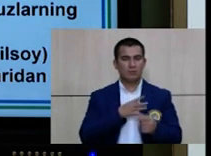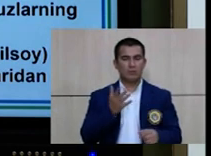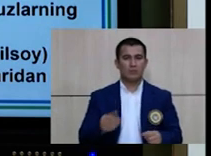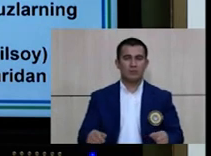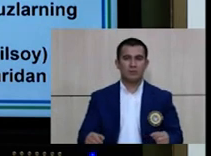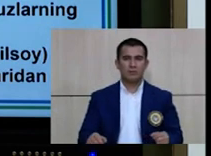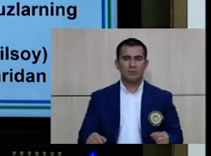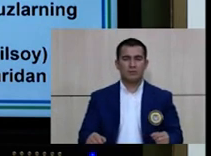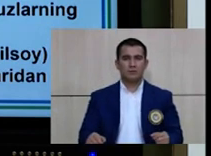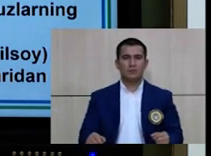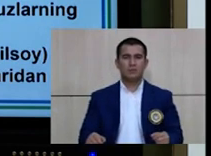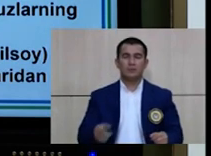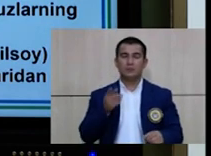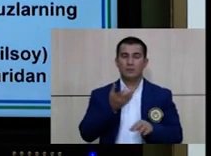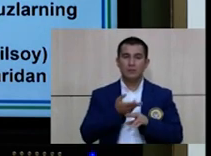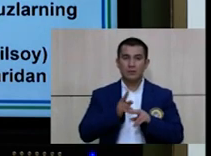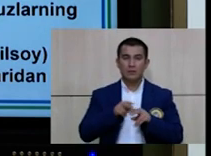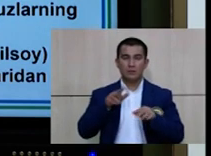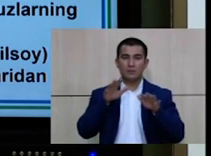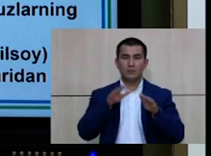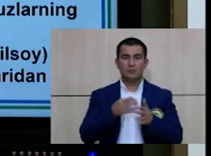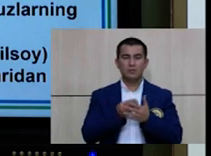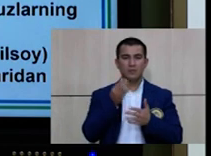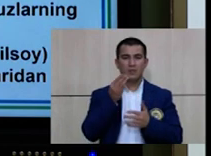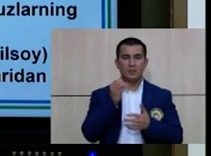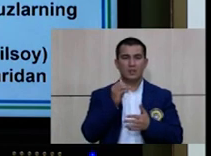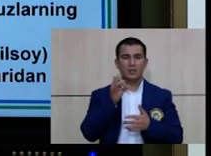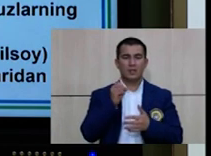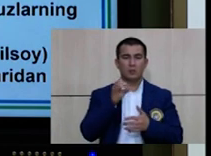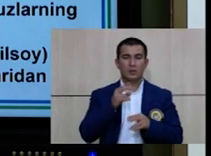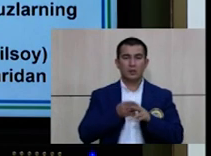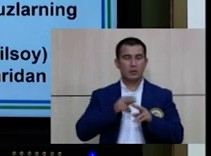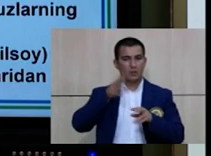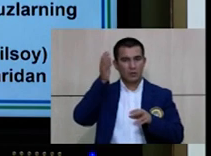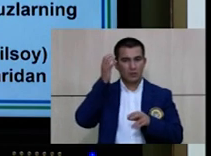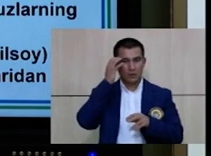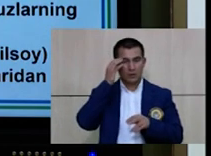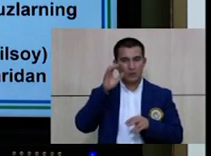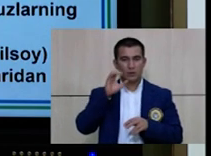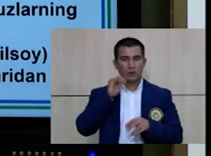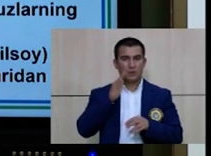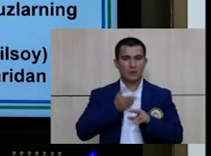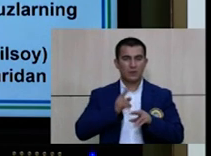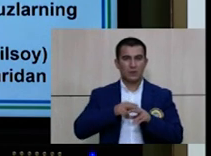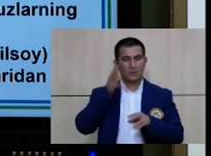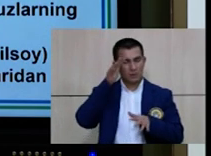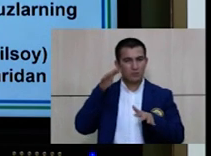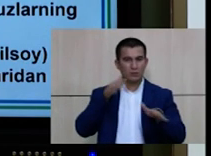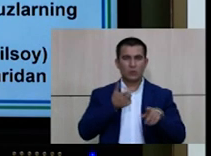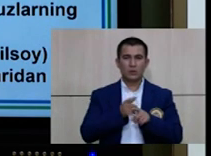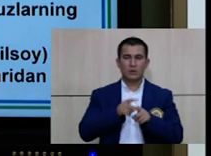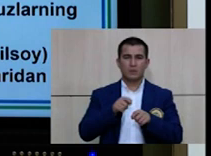keladi. U Sherobod shahridan quyida Qorasuv daryo deb yuritiladi. uning